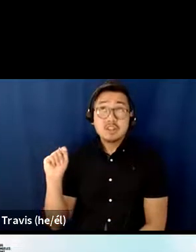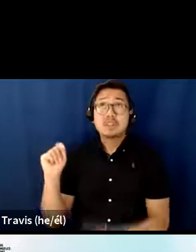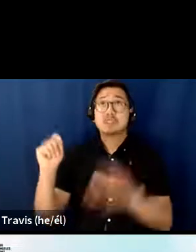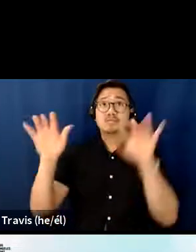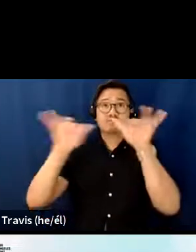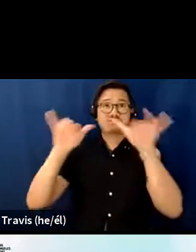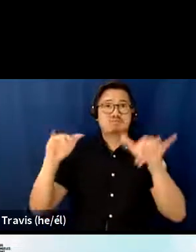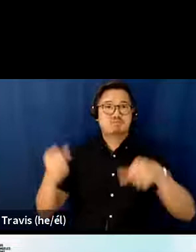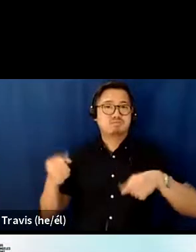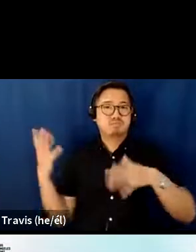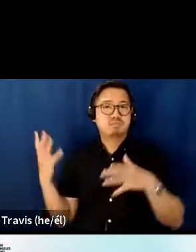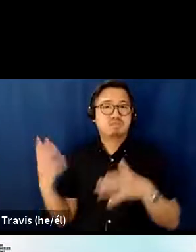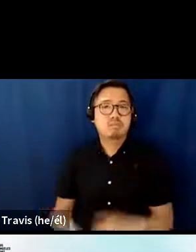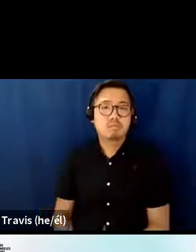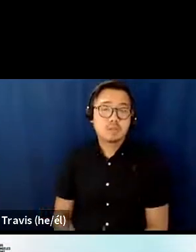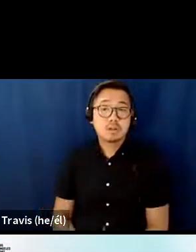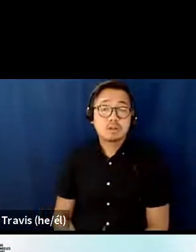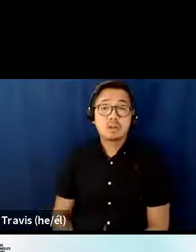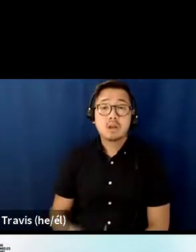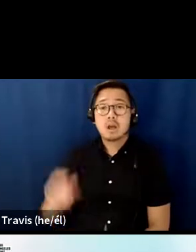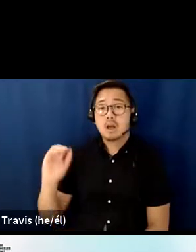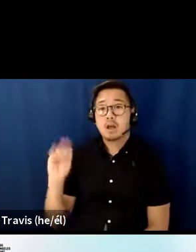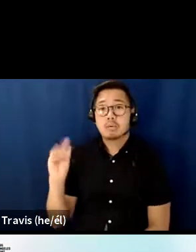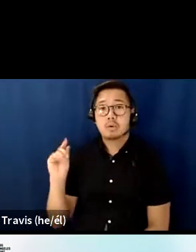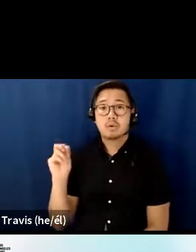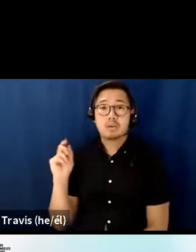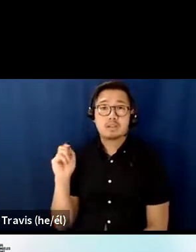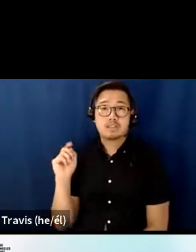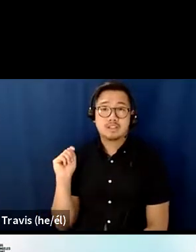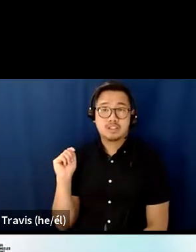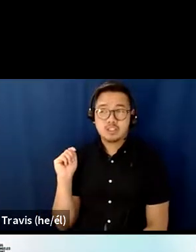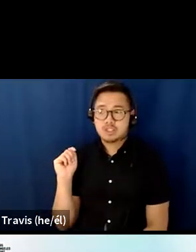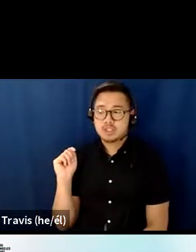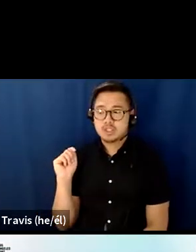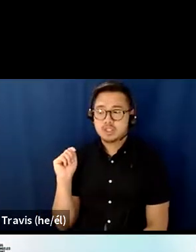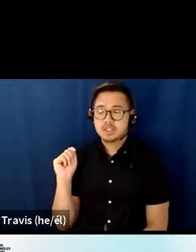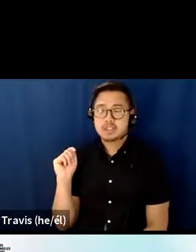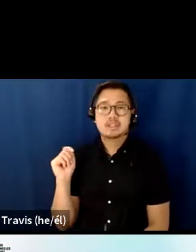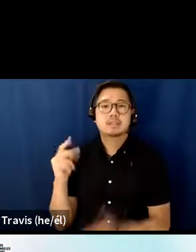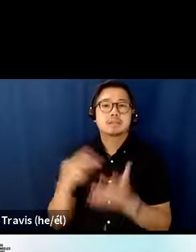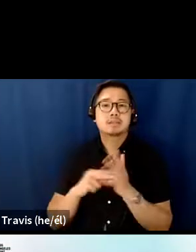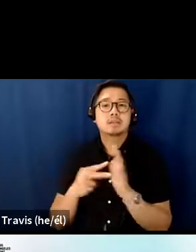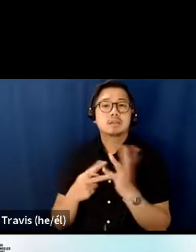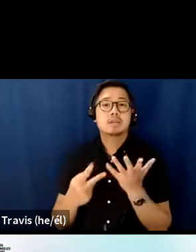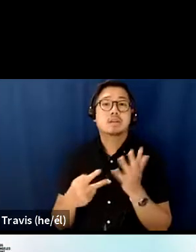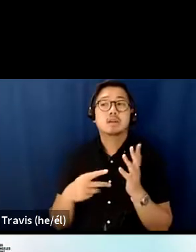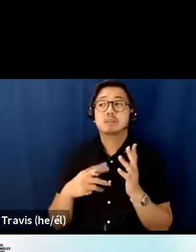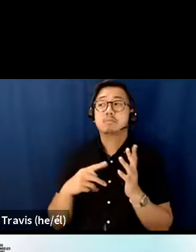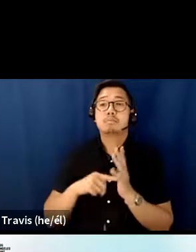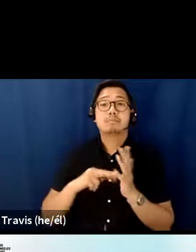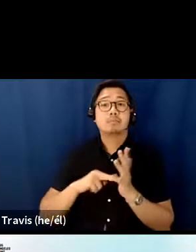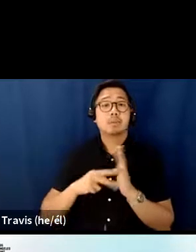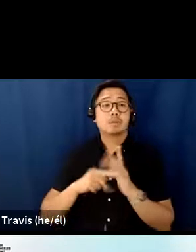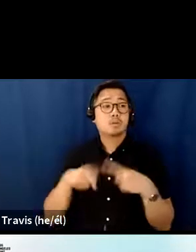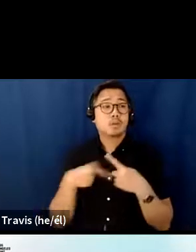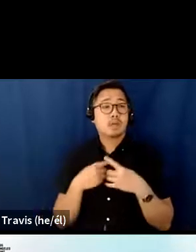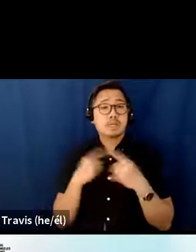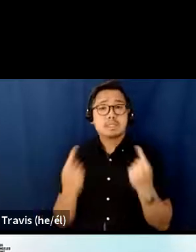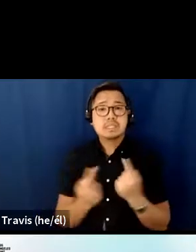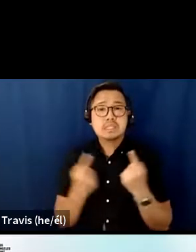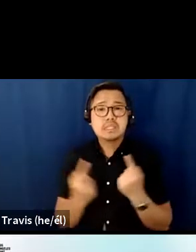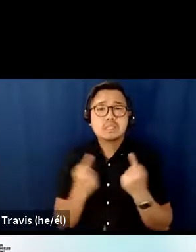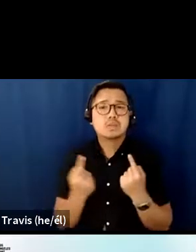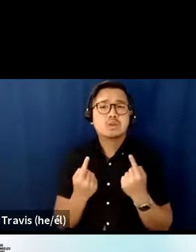And a huge part of that for me is understanding who I can call on when I have been harmed, who I can call in when